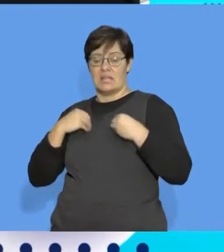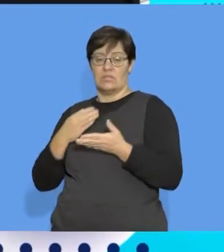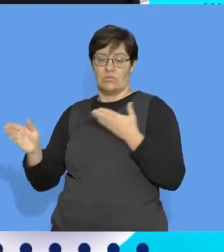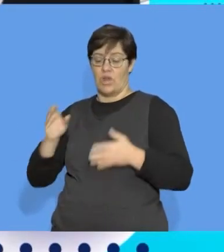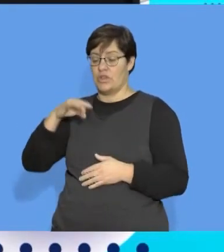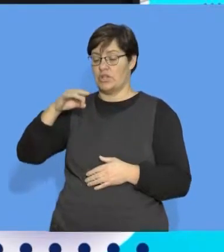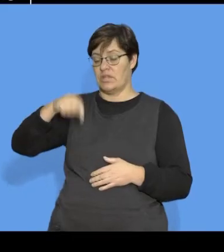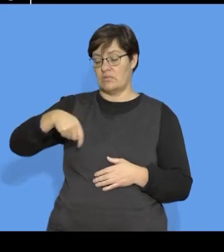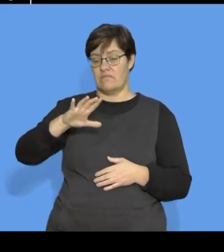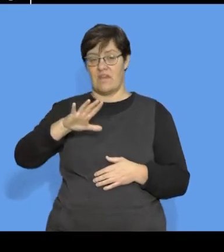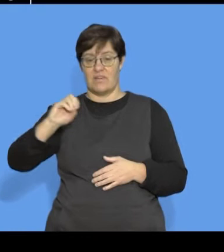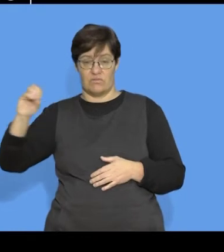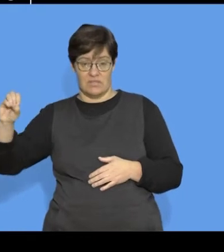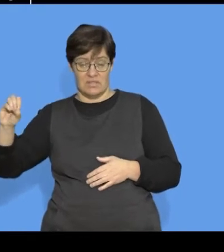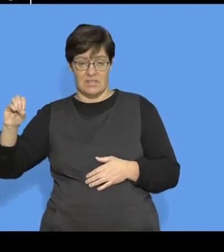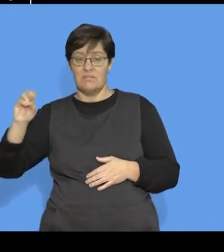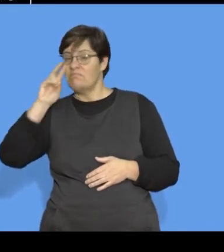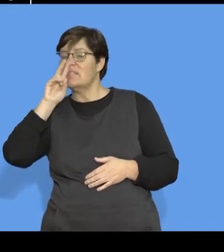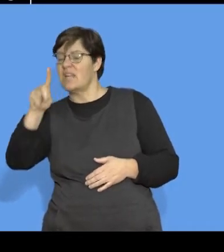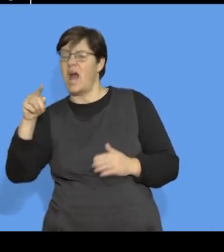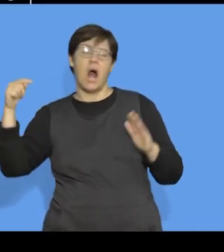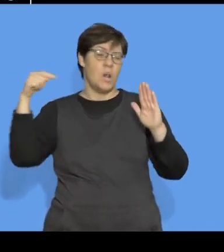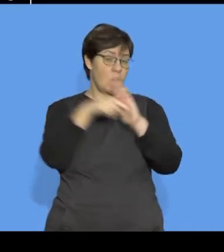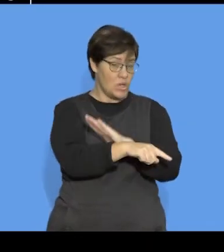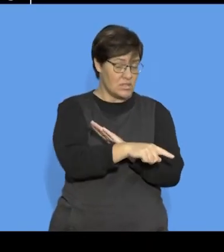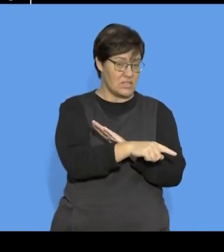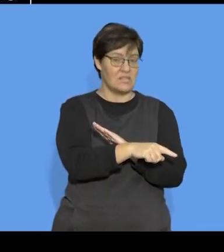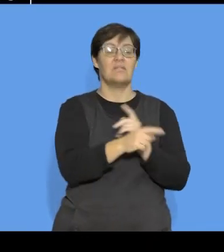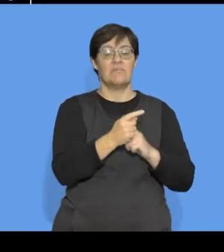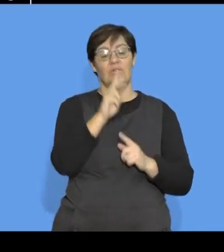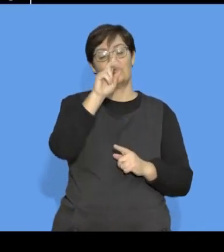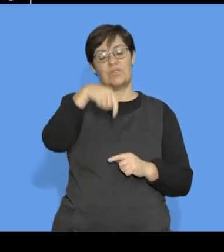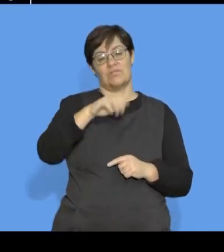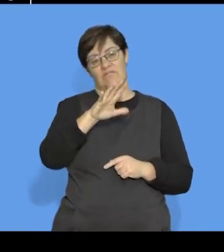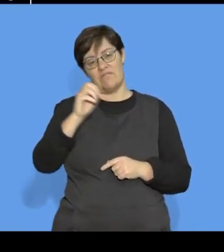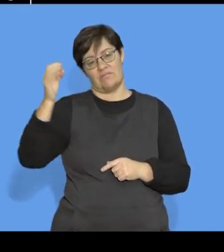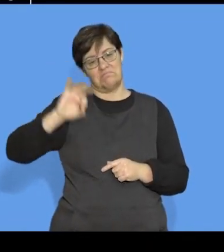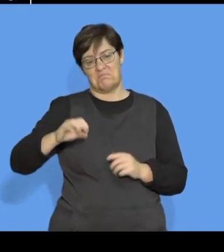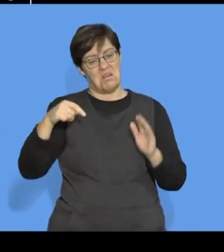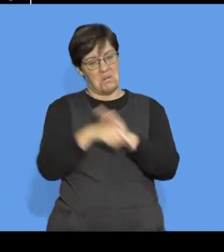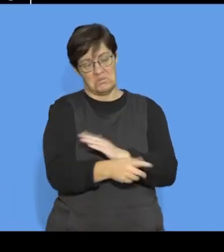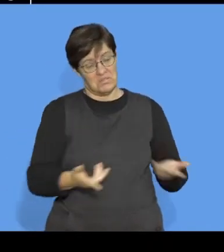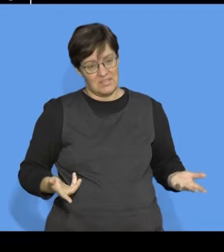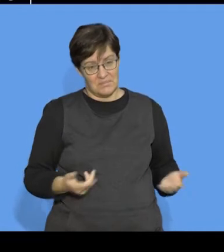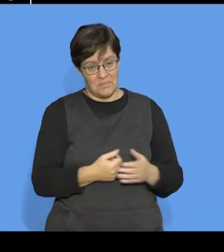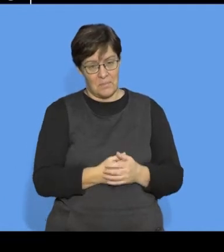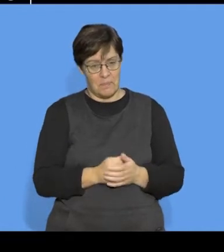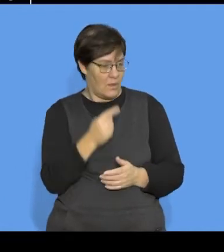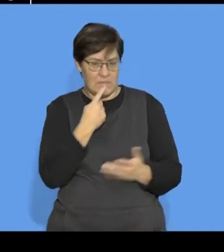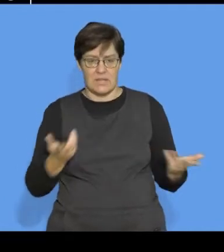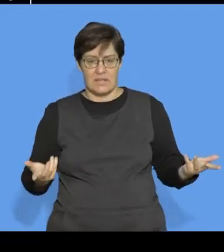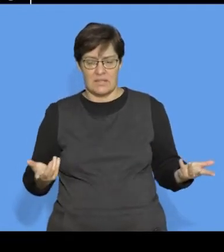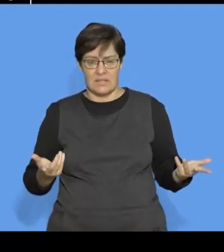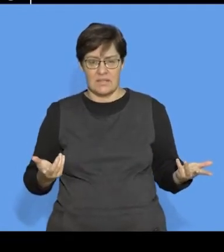disposal, 13,500. And here you see you have a loss on sale of asset of 2,500. What